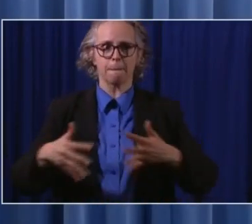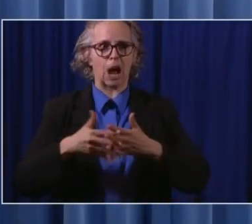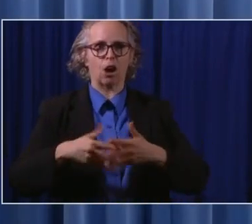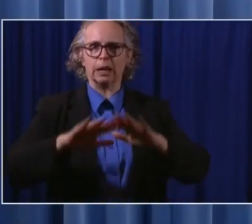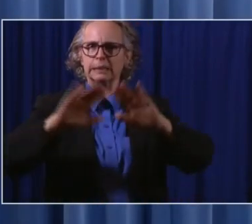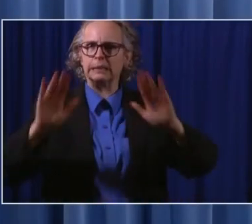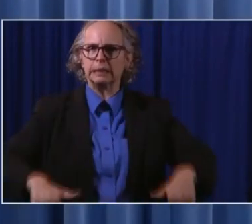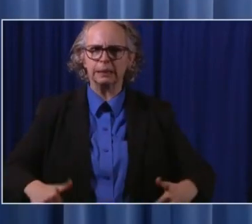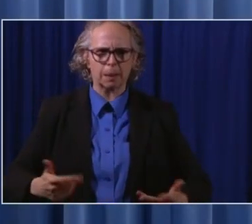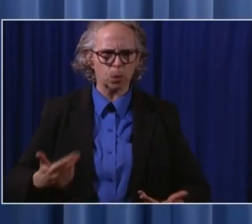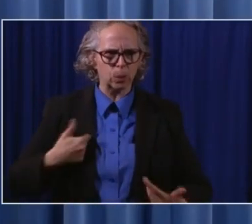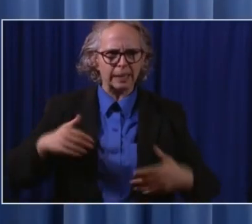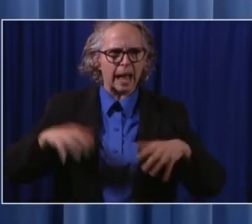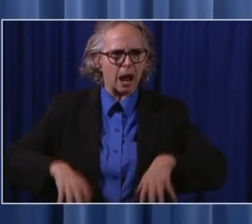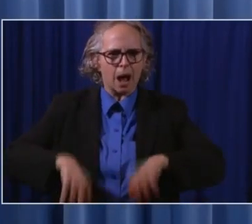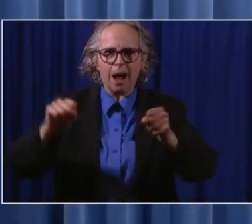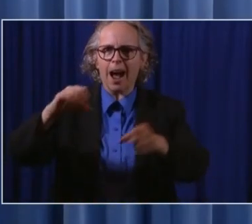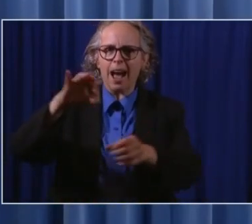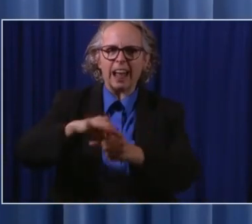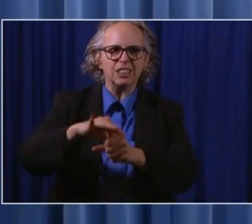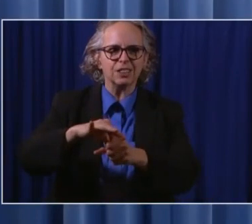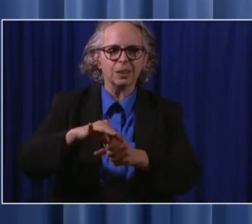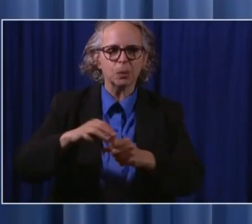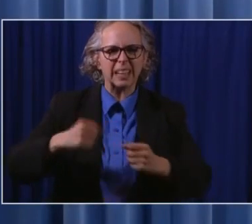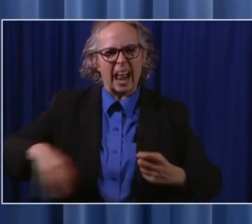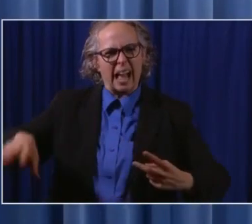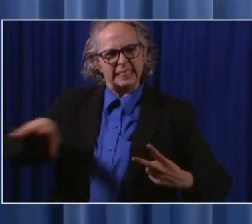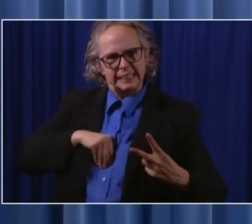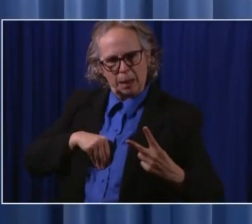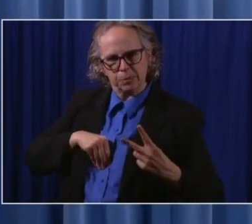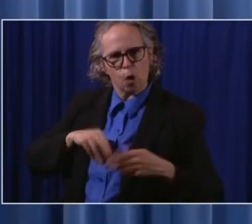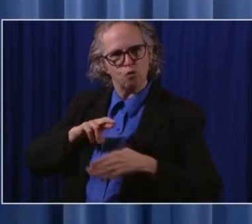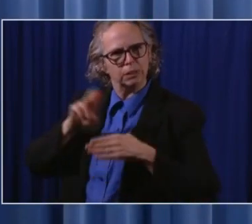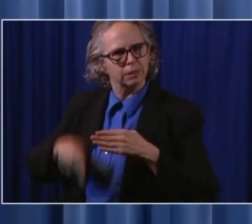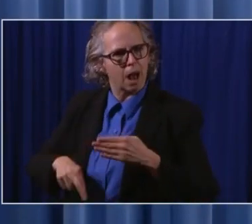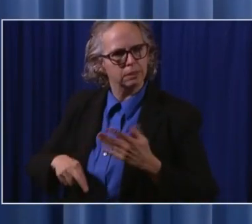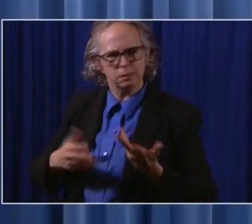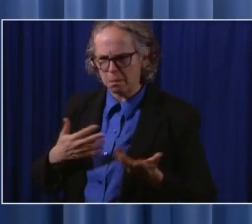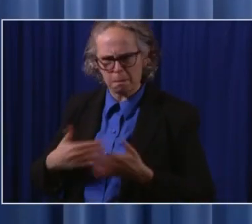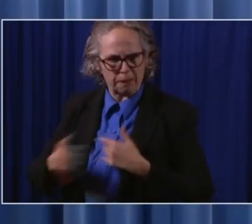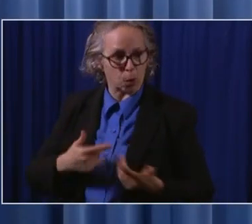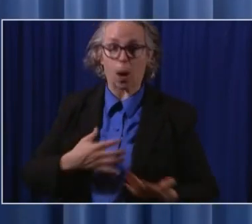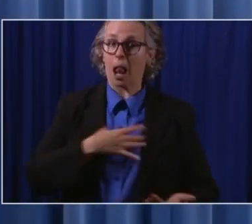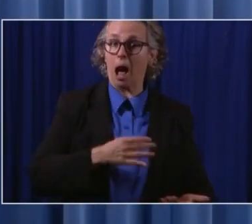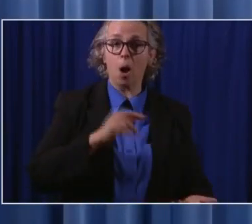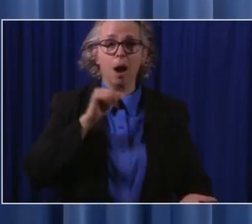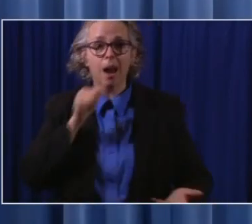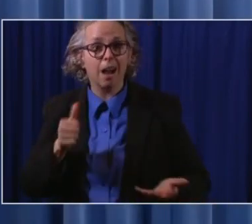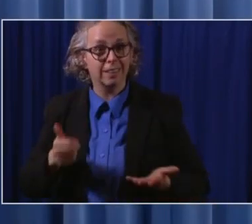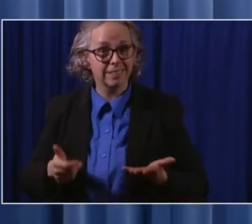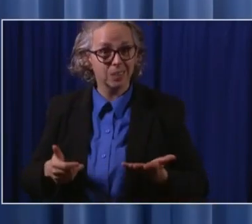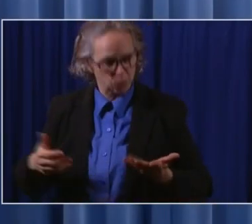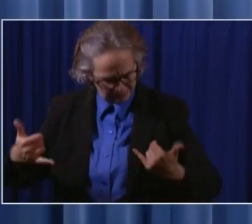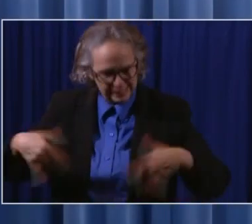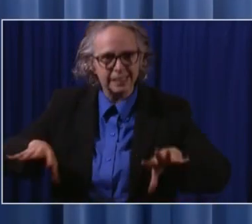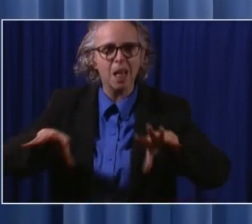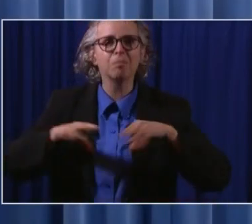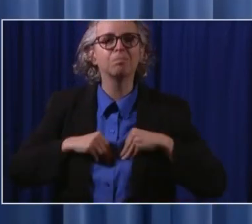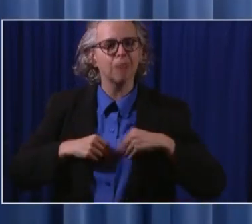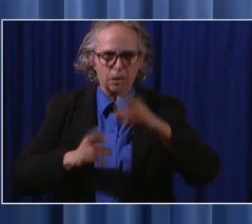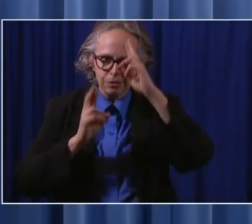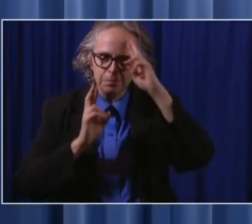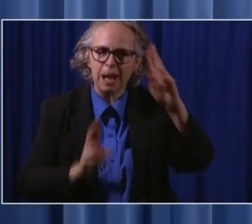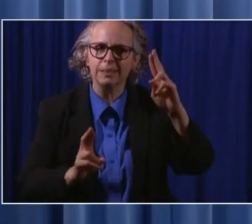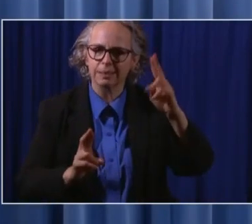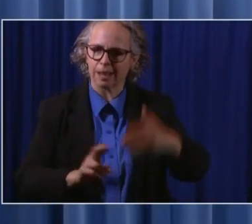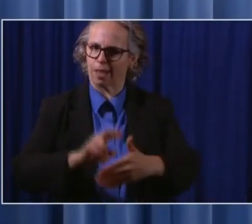results. And even if we don't like the results, whatever it is, and we accept those results, and that's one